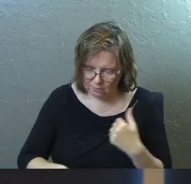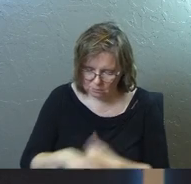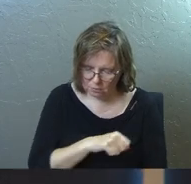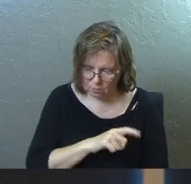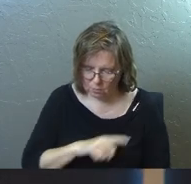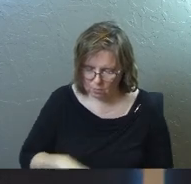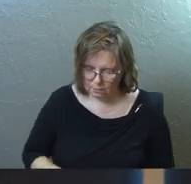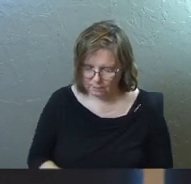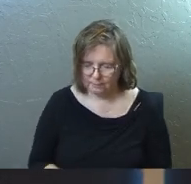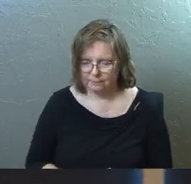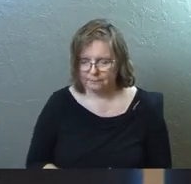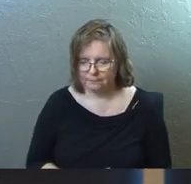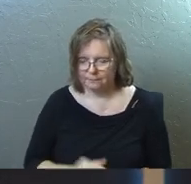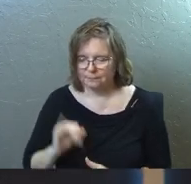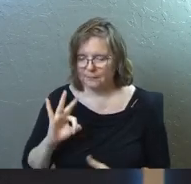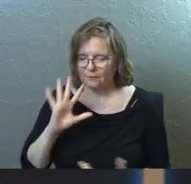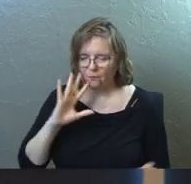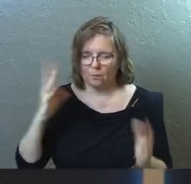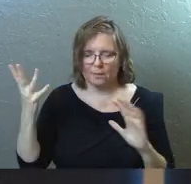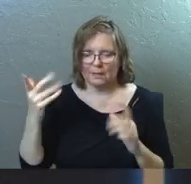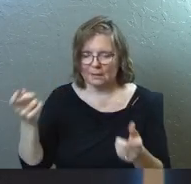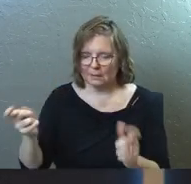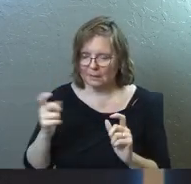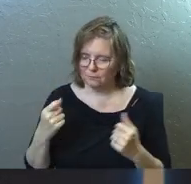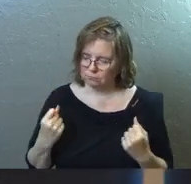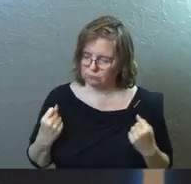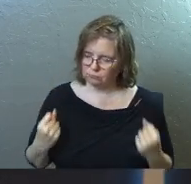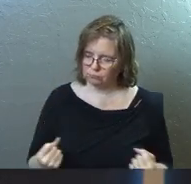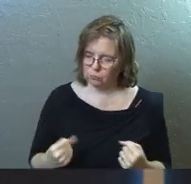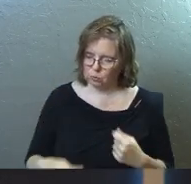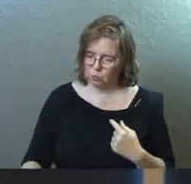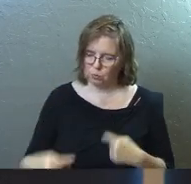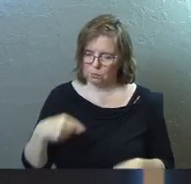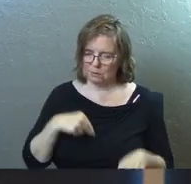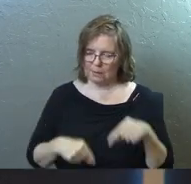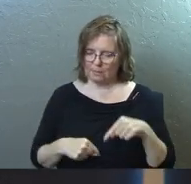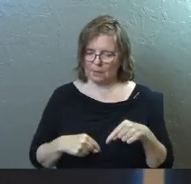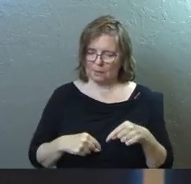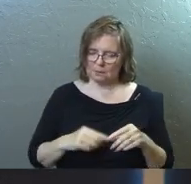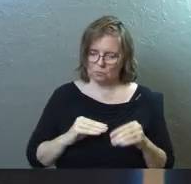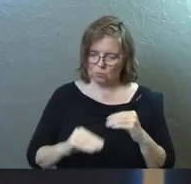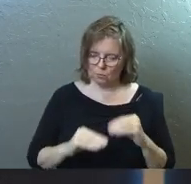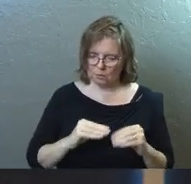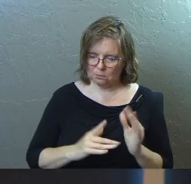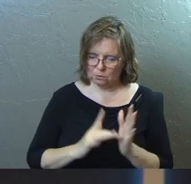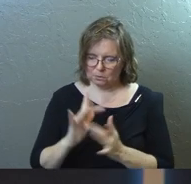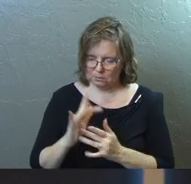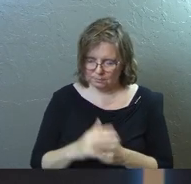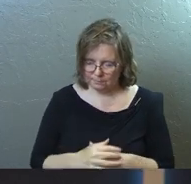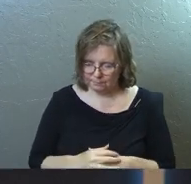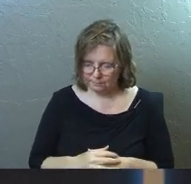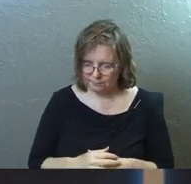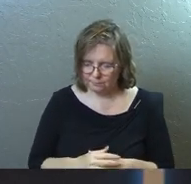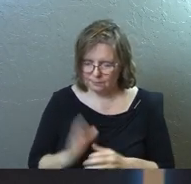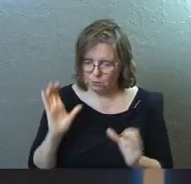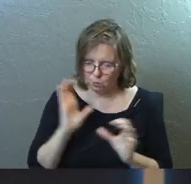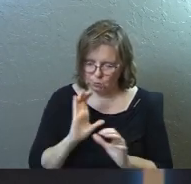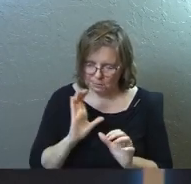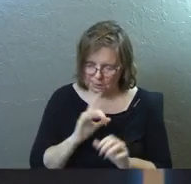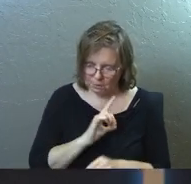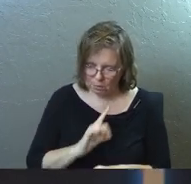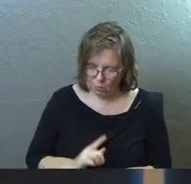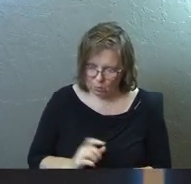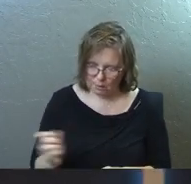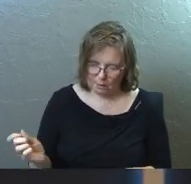other, Lord. And if we've messed up, God, give us the boldness to step back into reconciliation, Jesus. To seek it out,